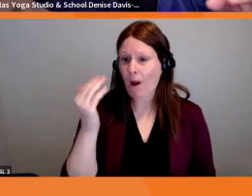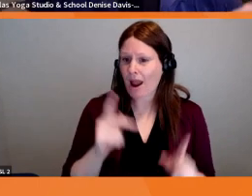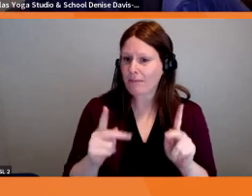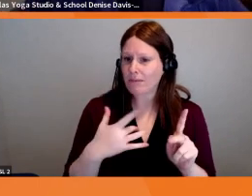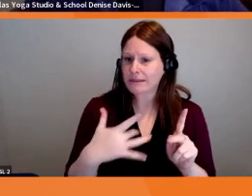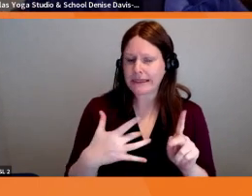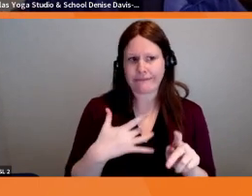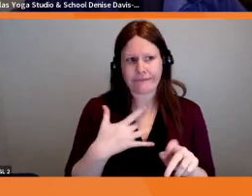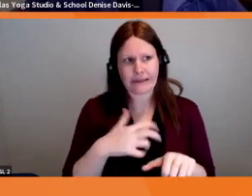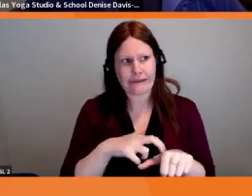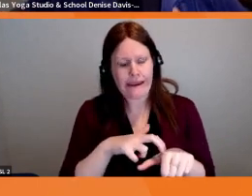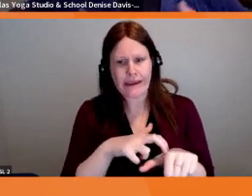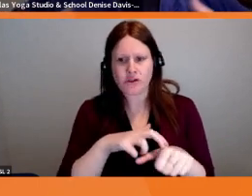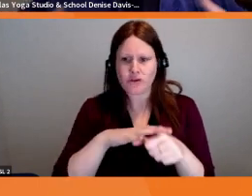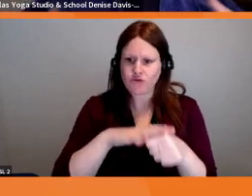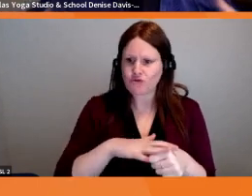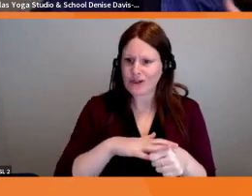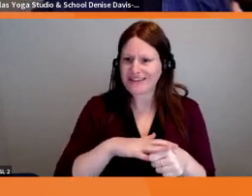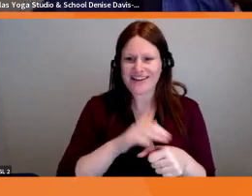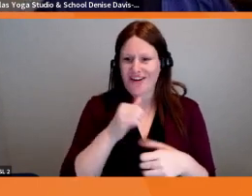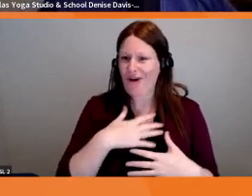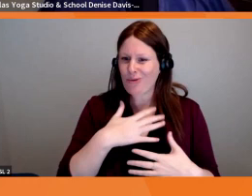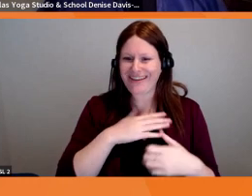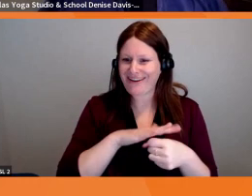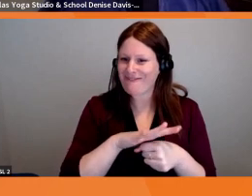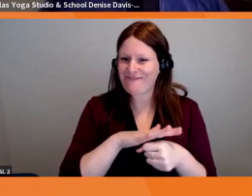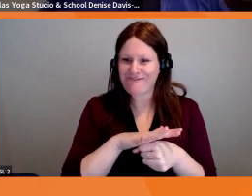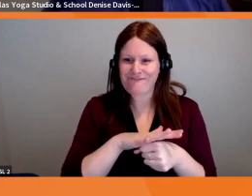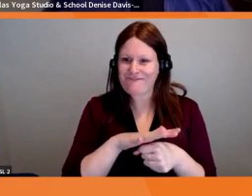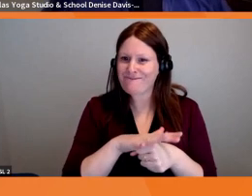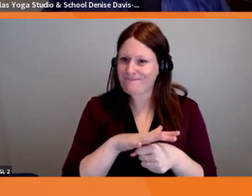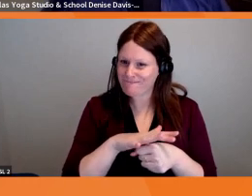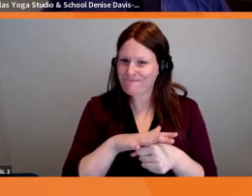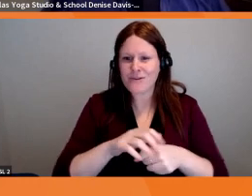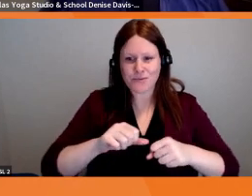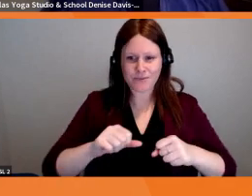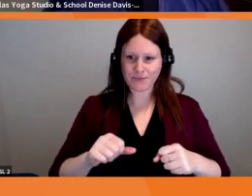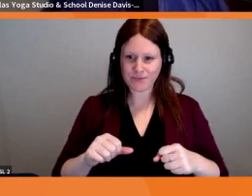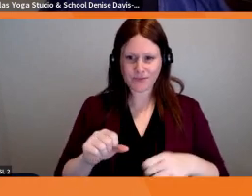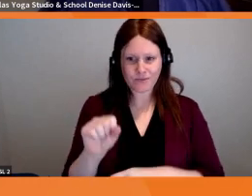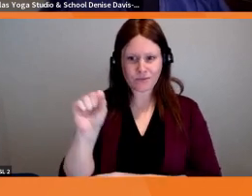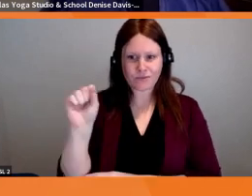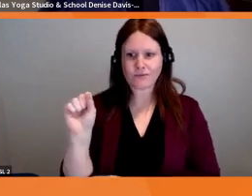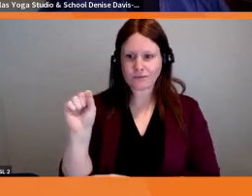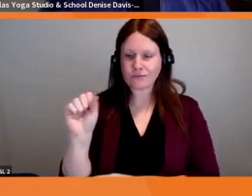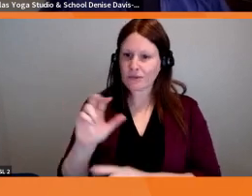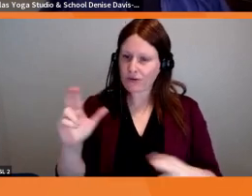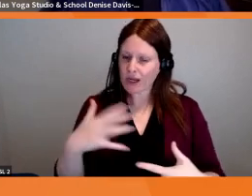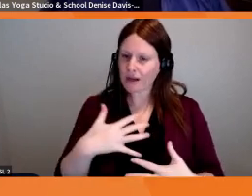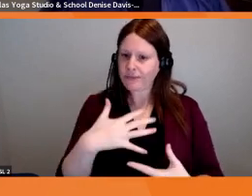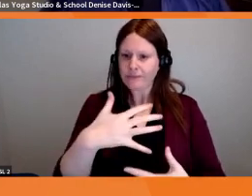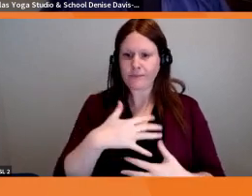So if we've been at our computer, just sitting up tall where there's room for a deep breath, or standing up, getting grounded